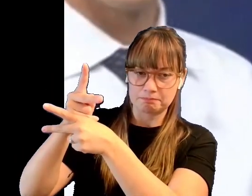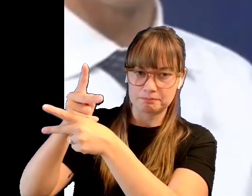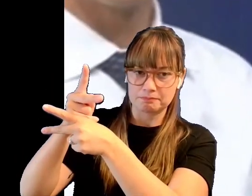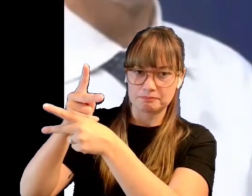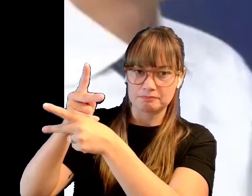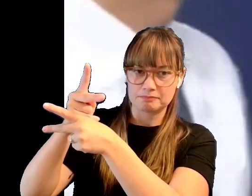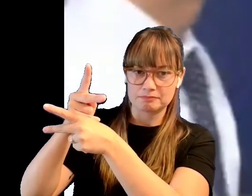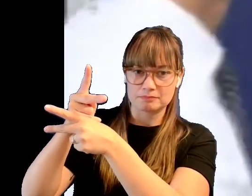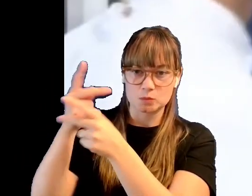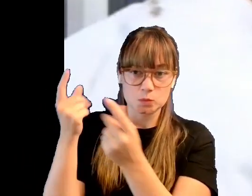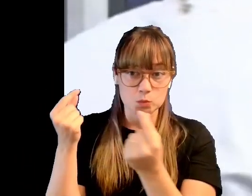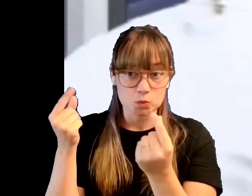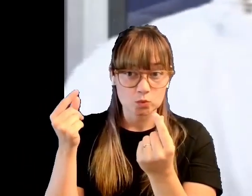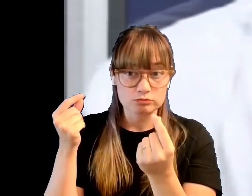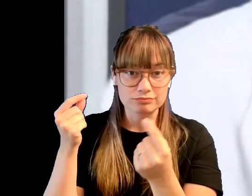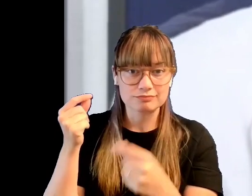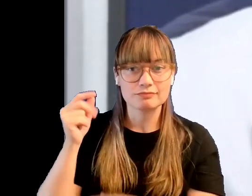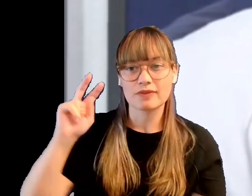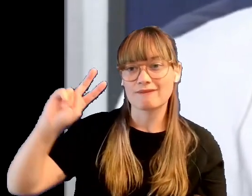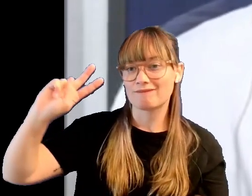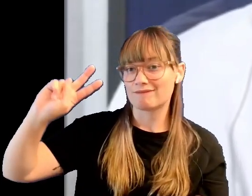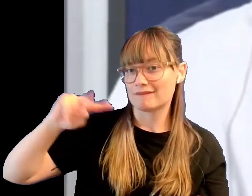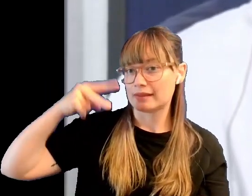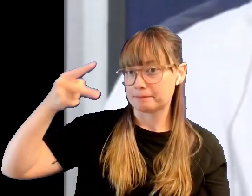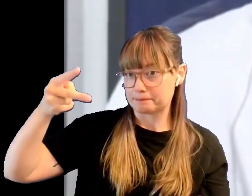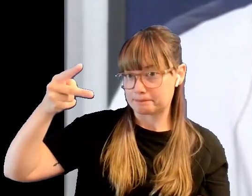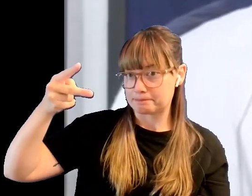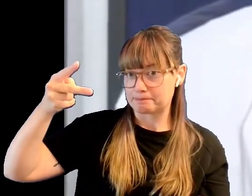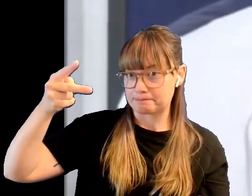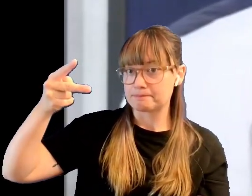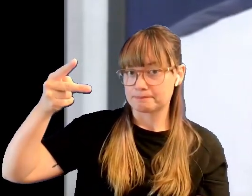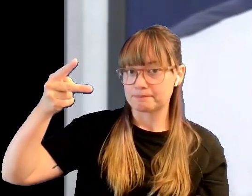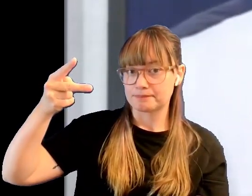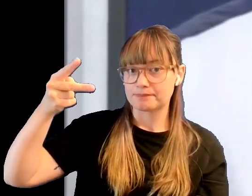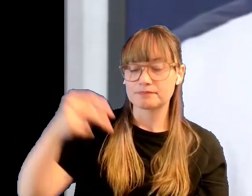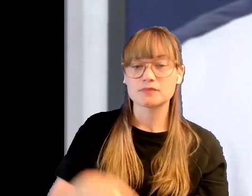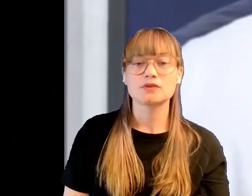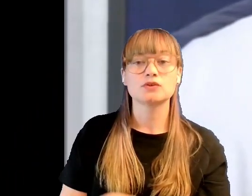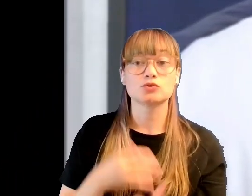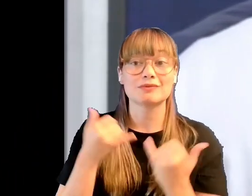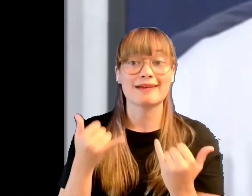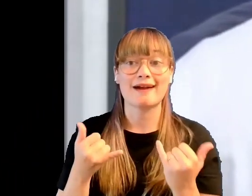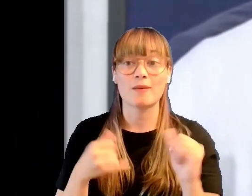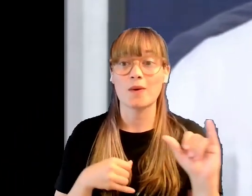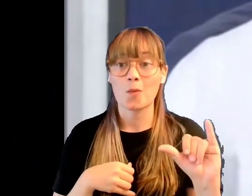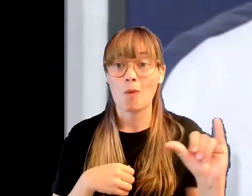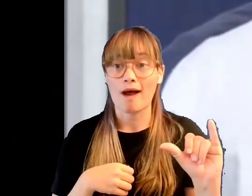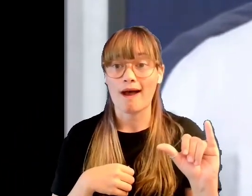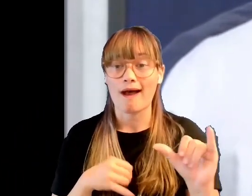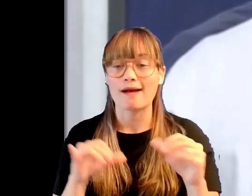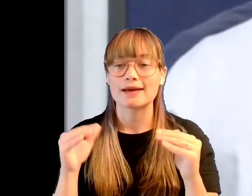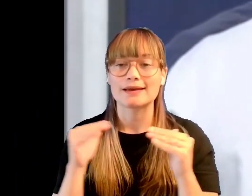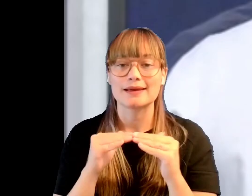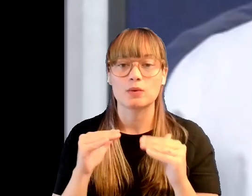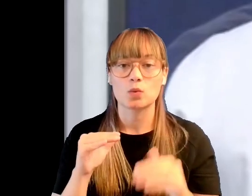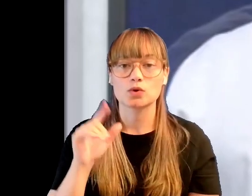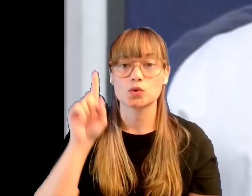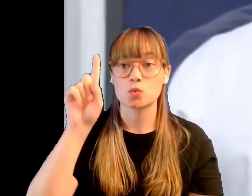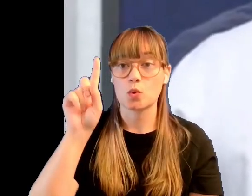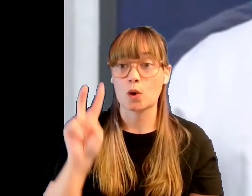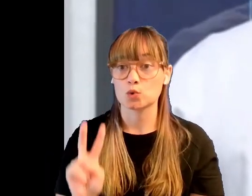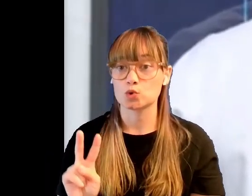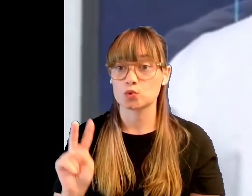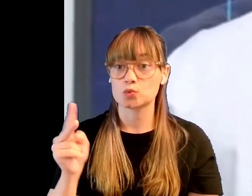be negative, so we move this to the denominator. Y equals 1 over 2 squared,